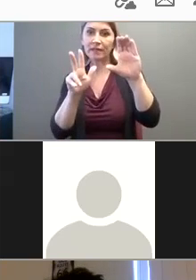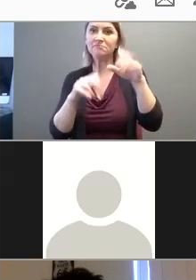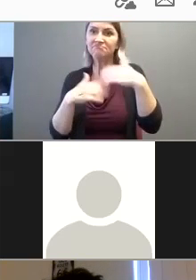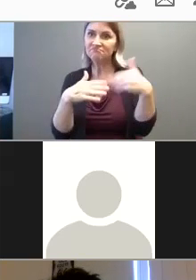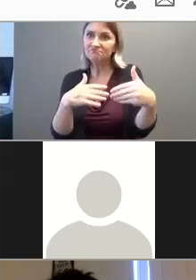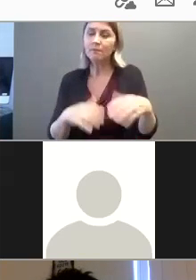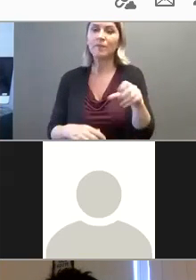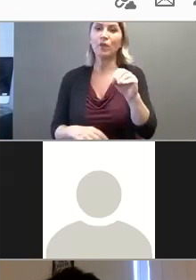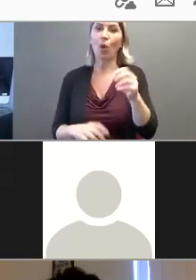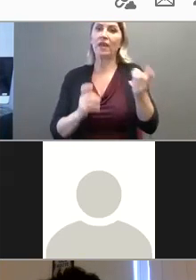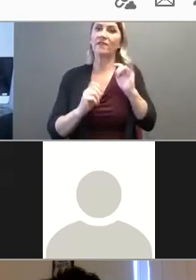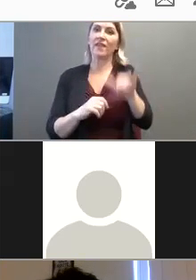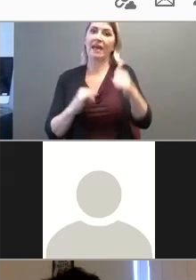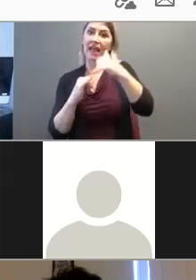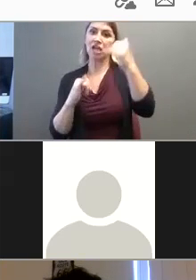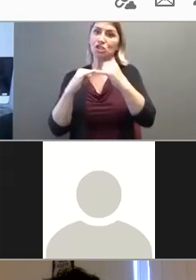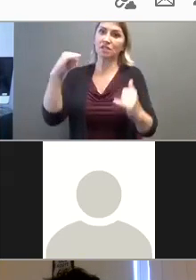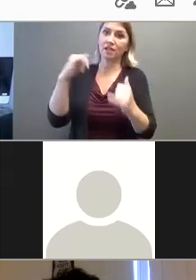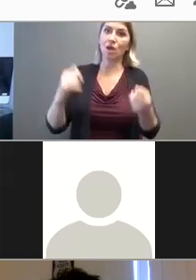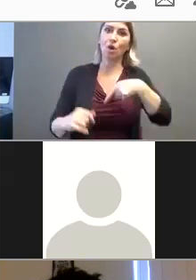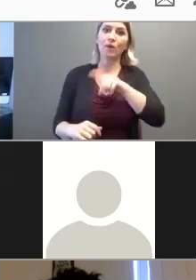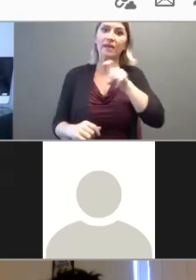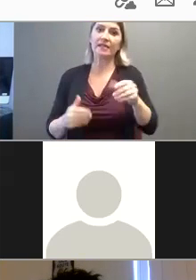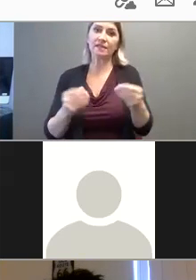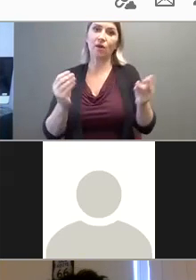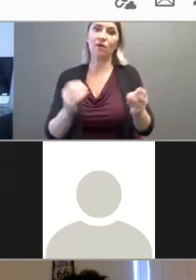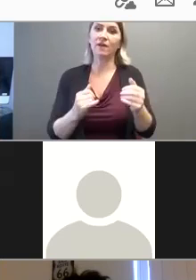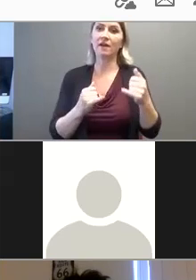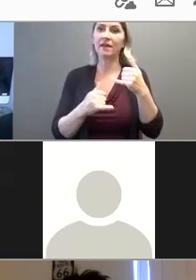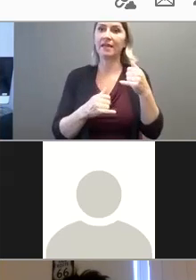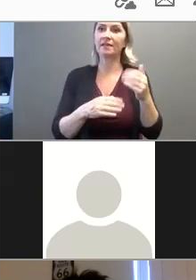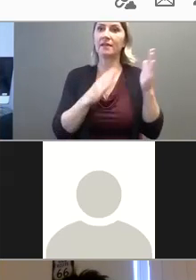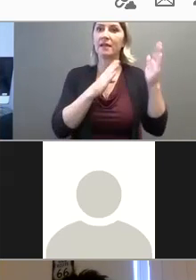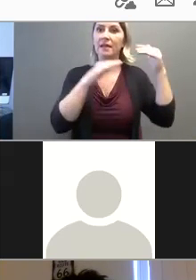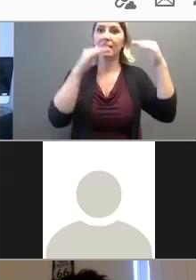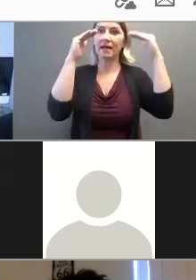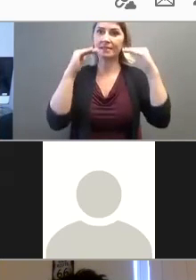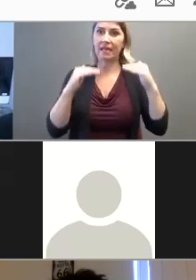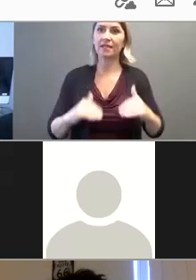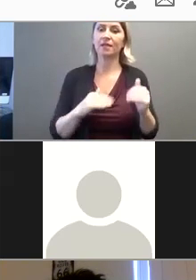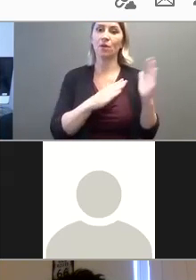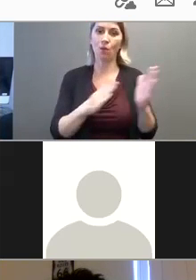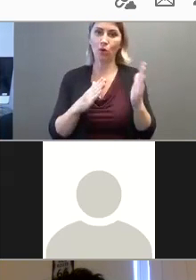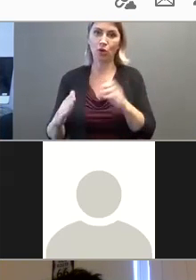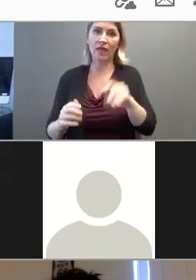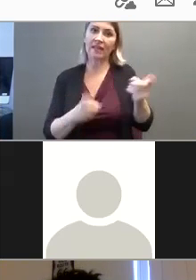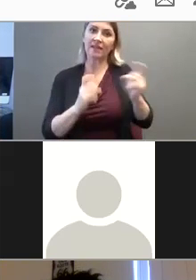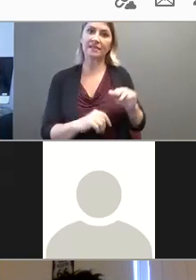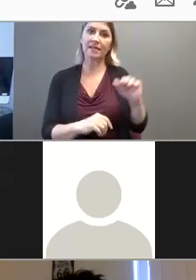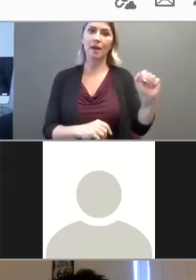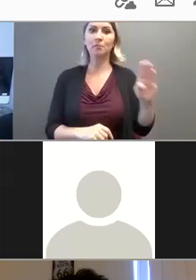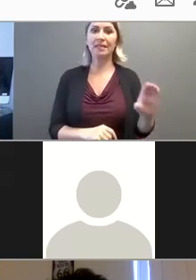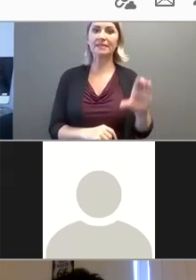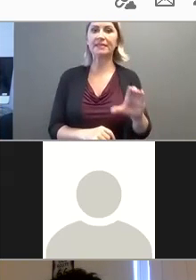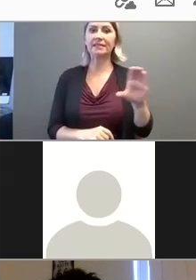So given this set of edges, we first need to sort these edges in ascending order. That gives us this particular list of edges in ascending